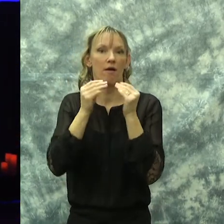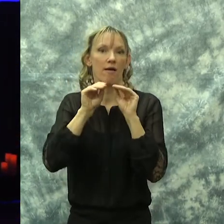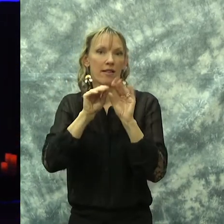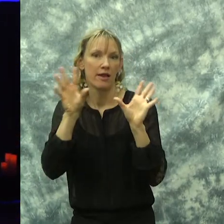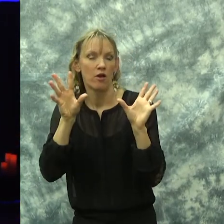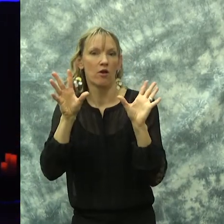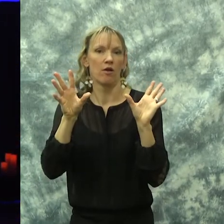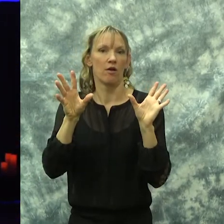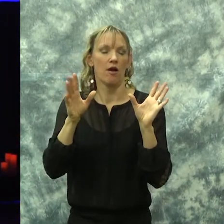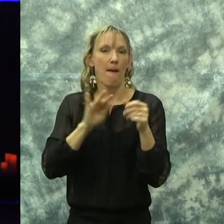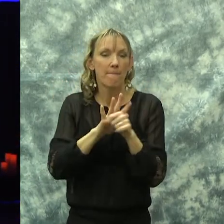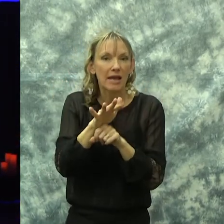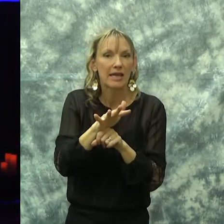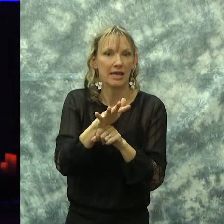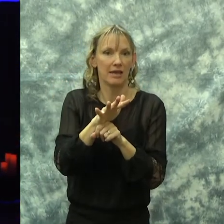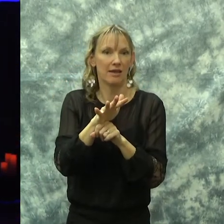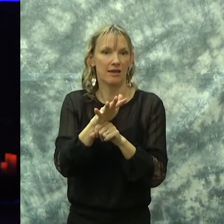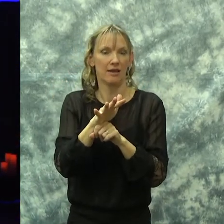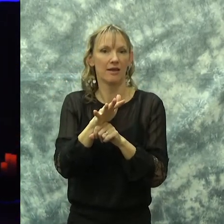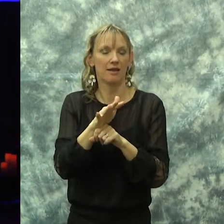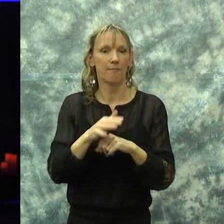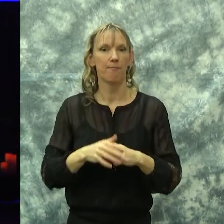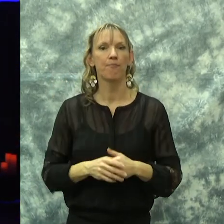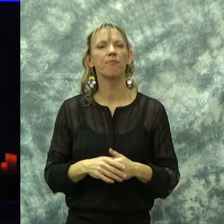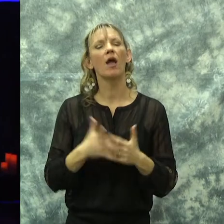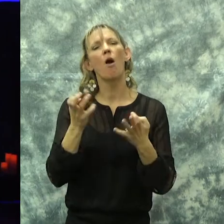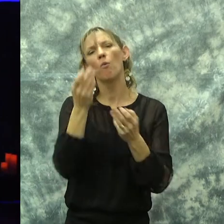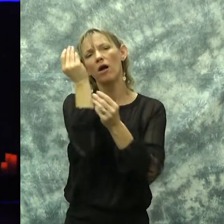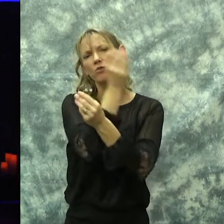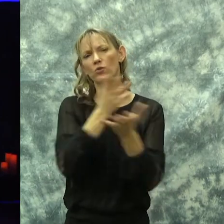well-being. And I just want to share with you today